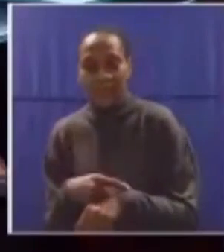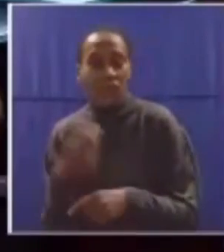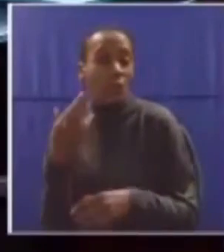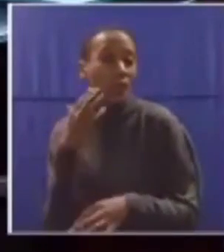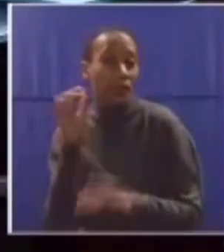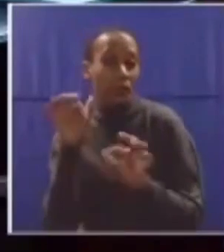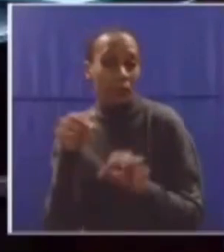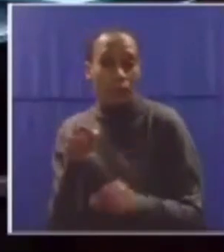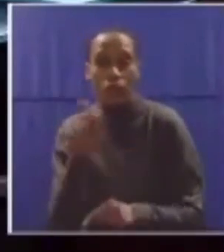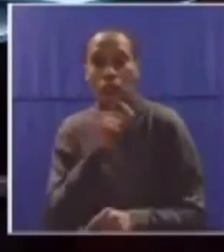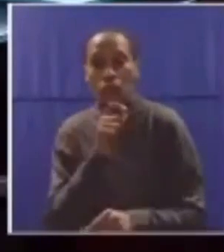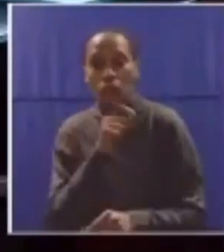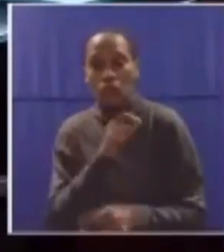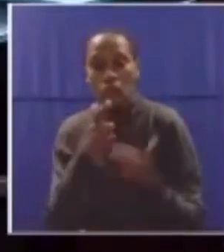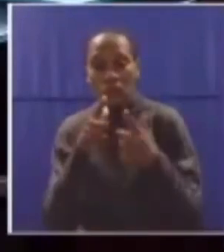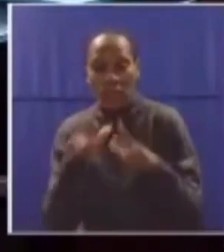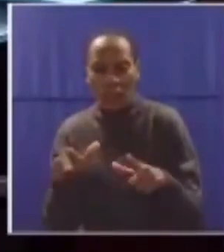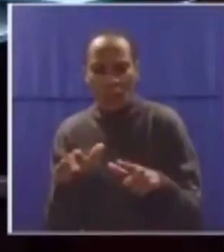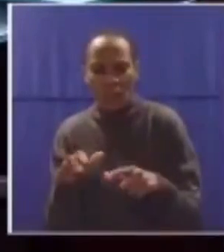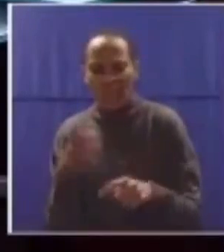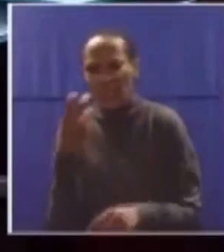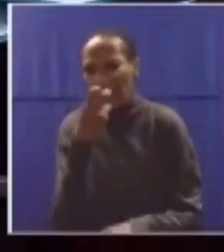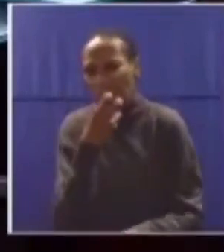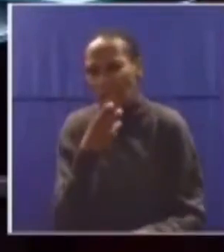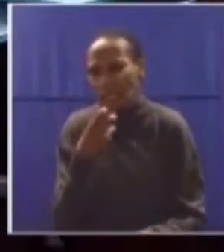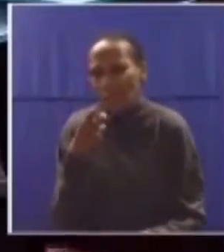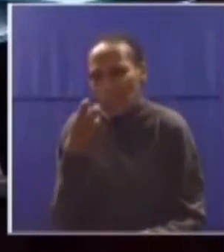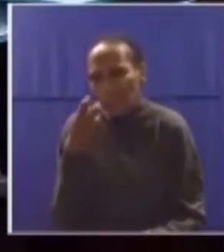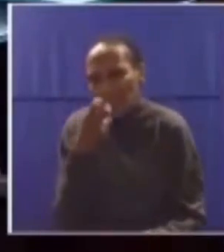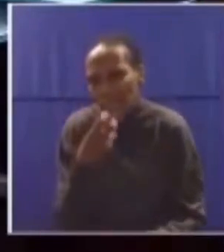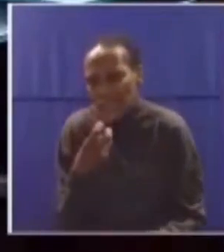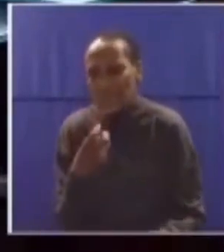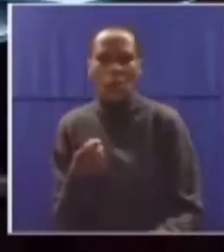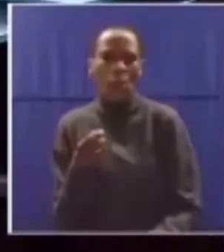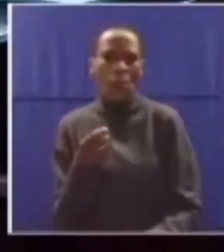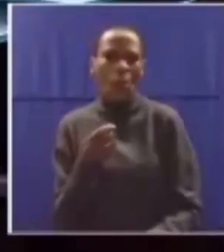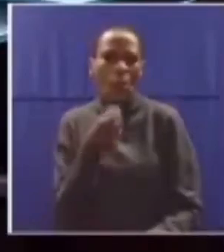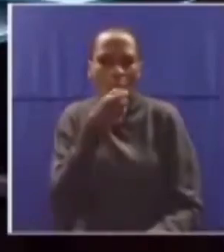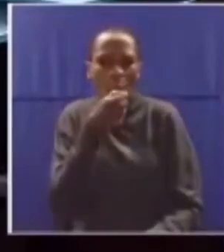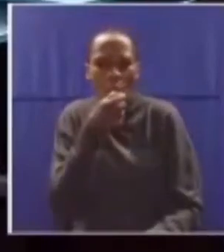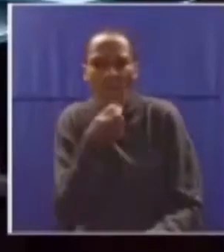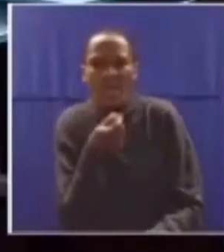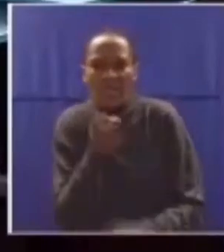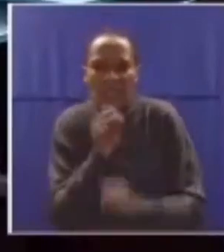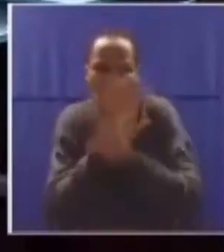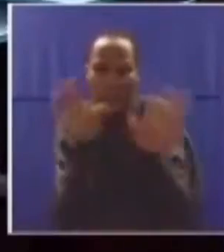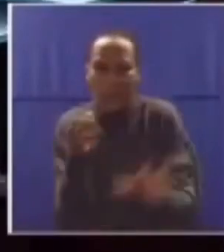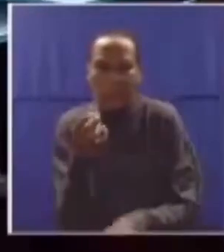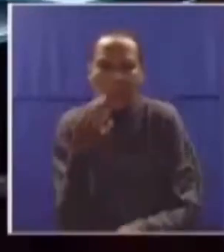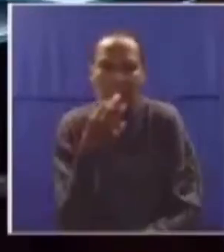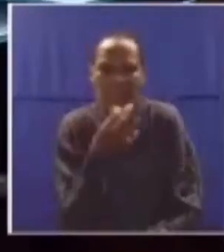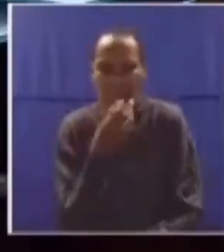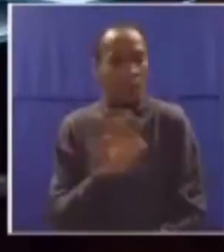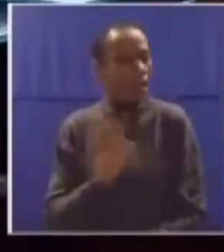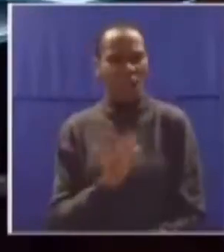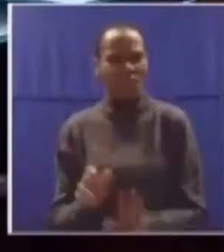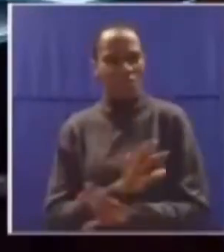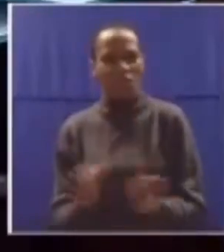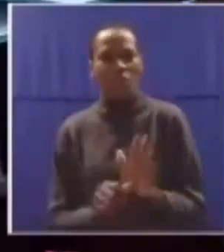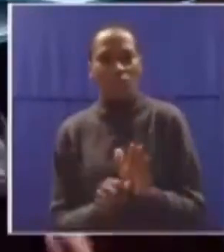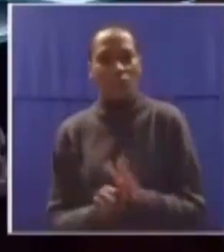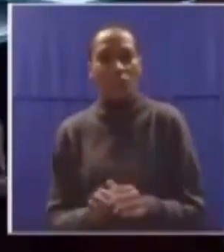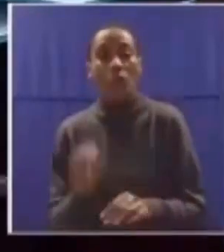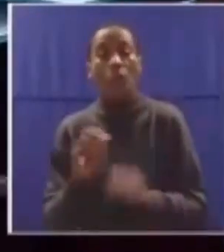languages. It's to be able to get clear ability to demonstrate logical thinking,